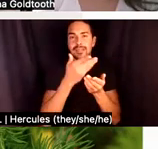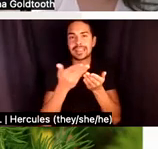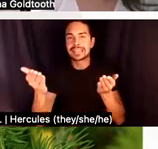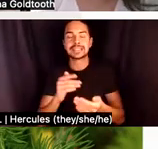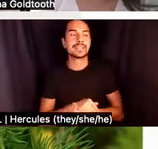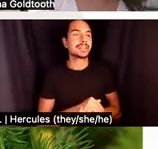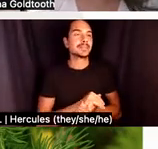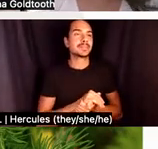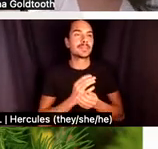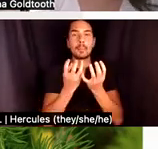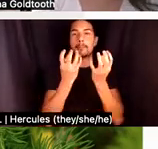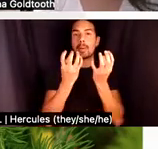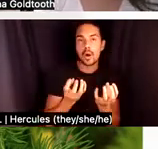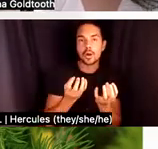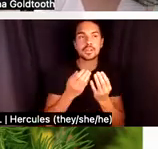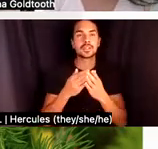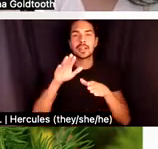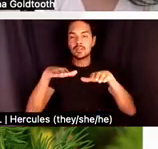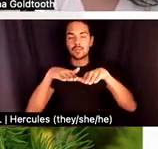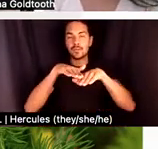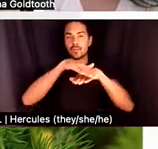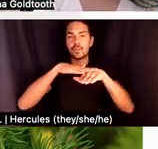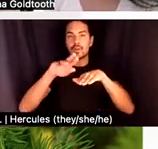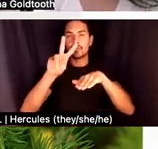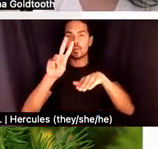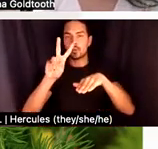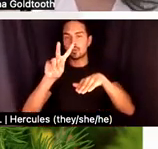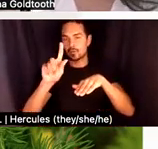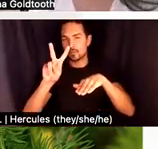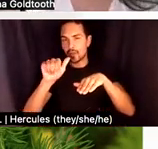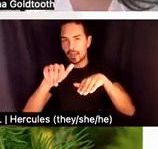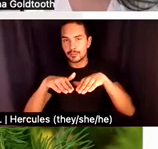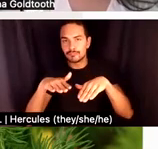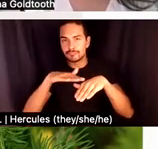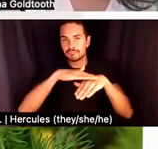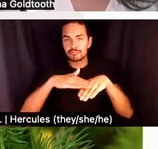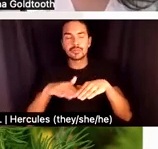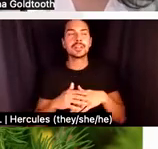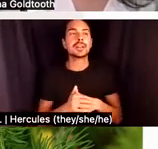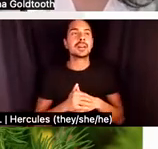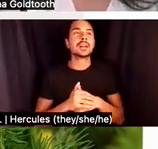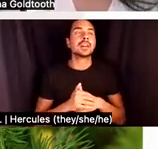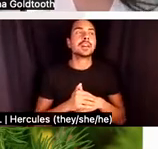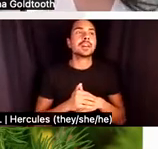testes and vulva. And so when we're having these conversations and we're trying to do them in like a sex positive way